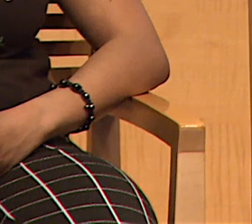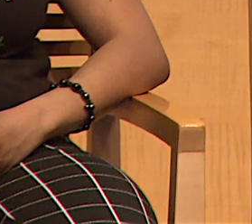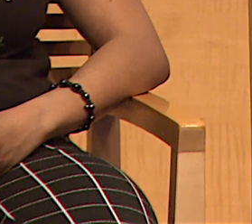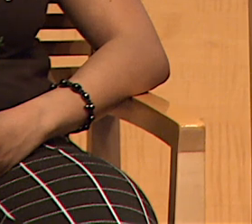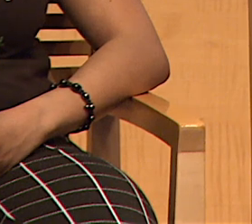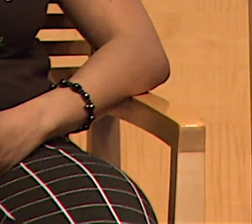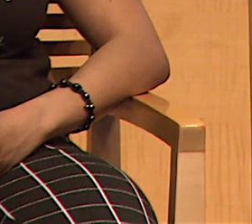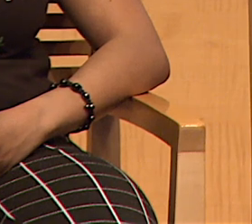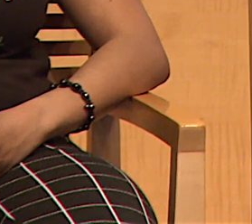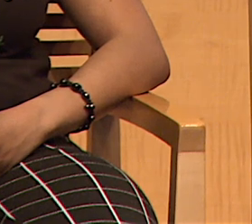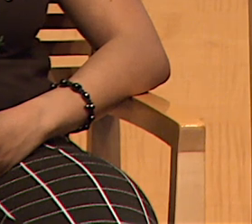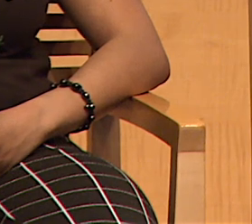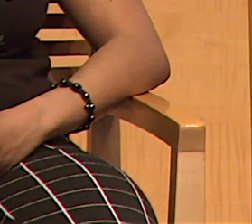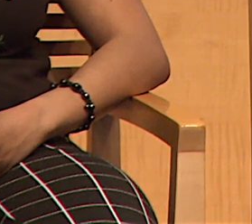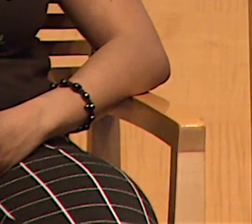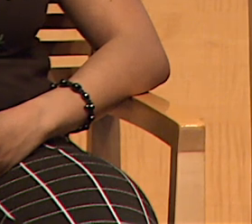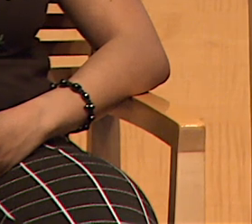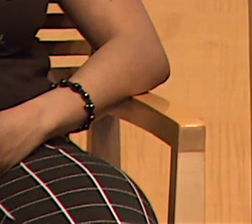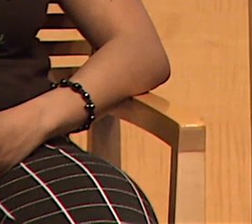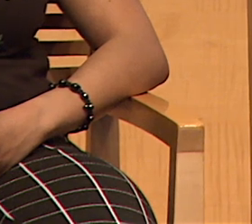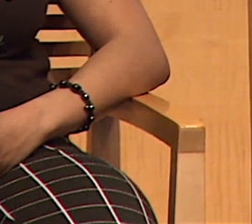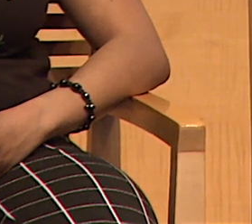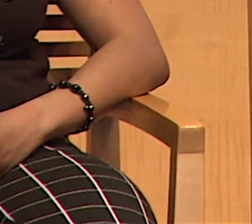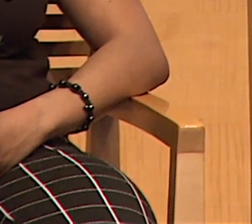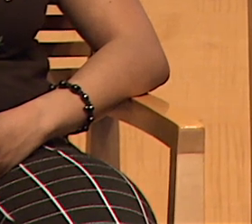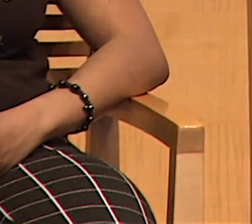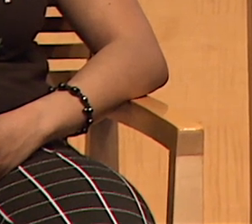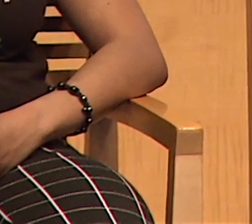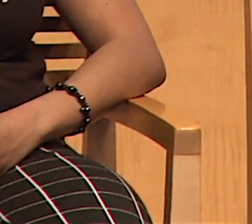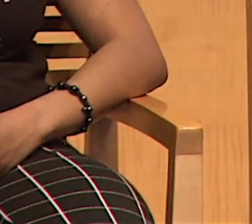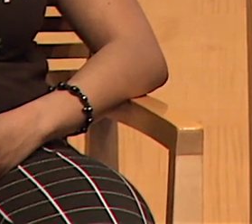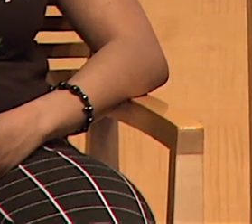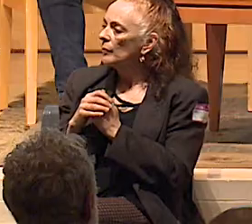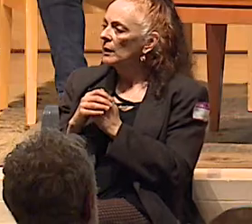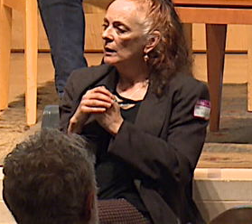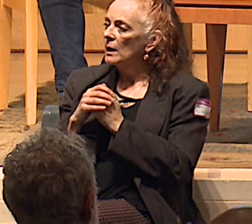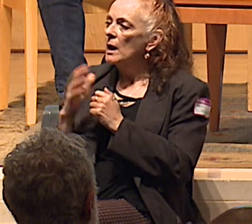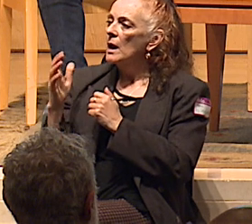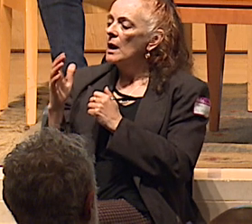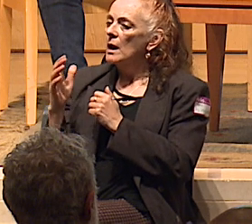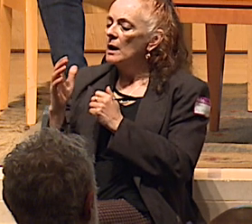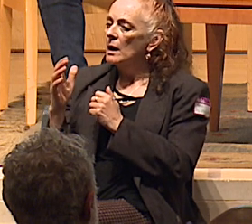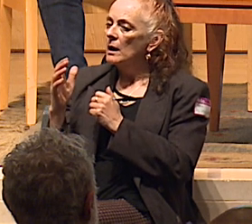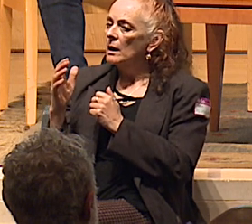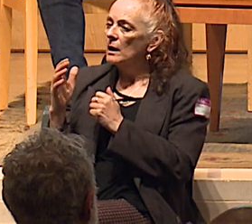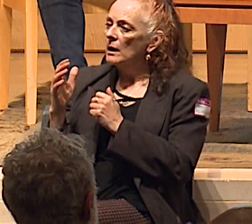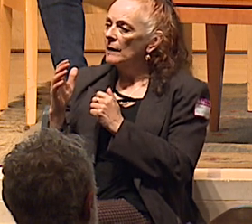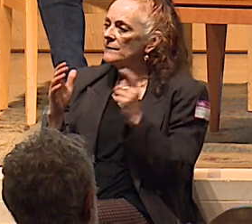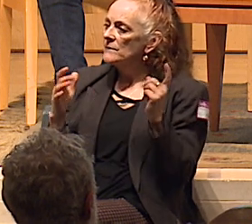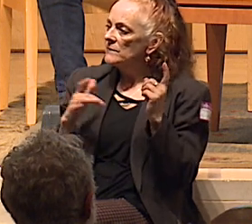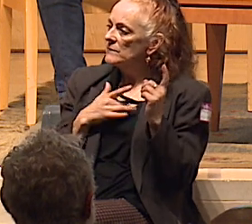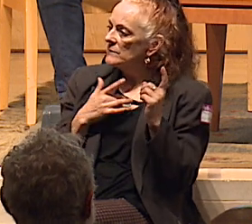I see someone up there is doing this. You know, when you're being paid for it, do you feel like a sex worker?